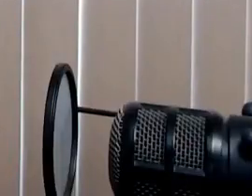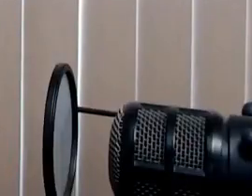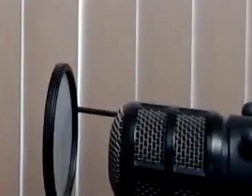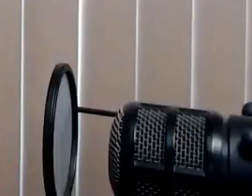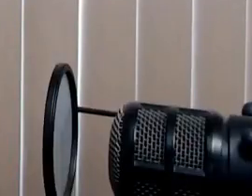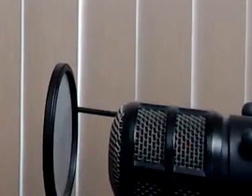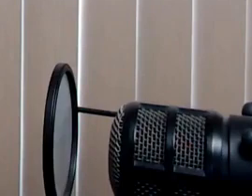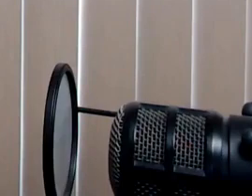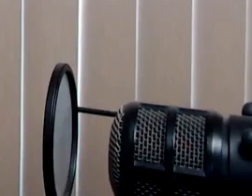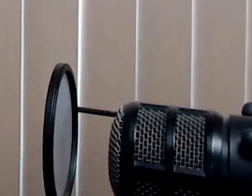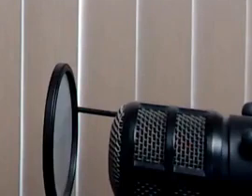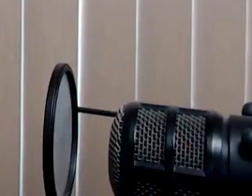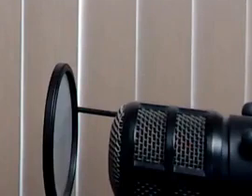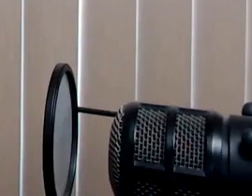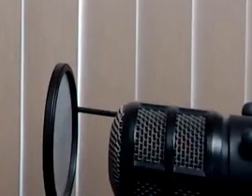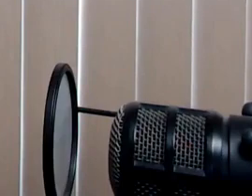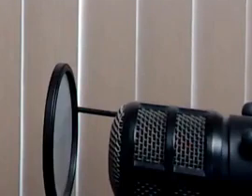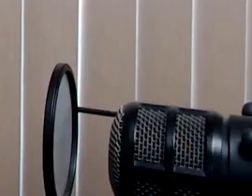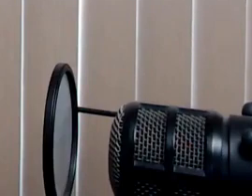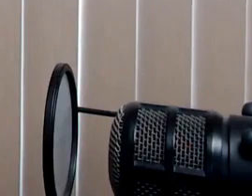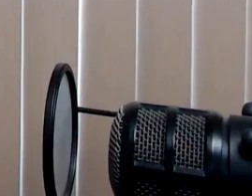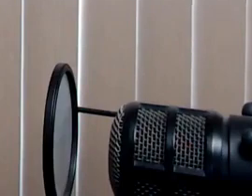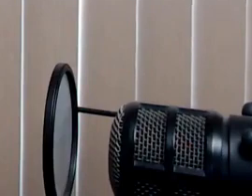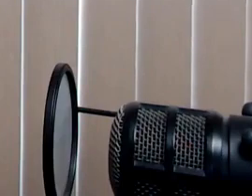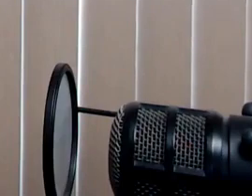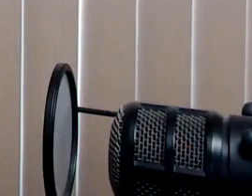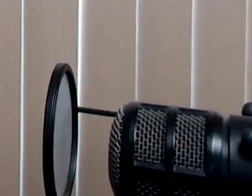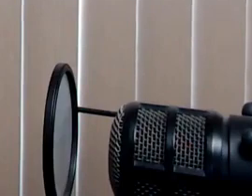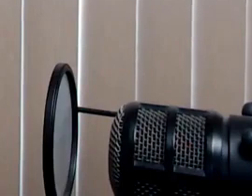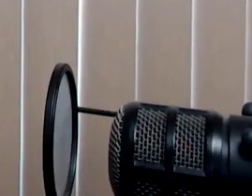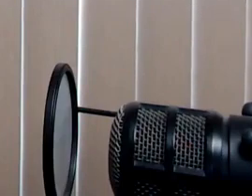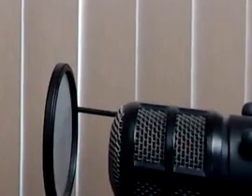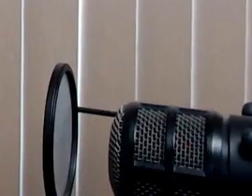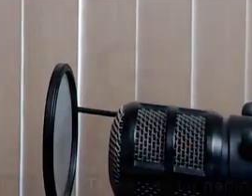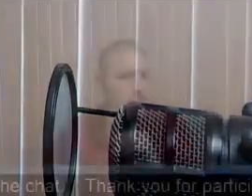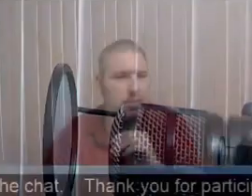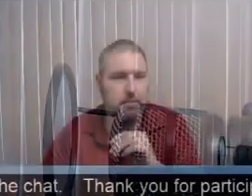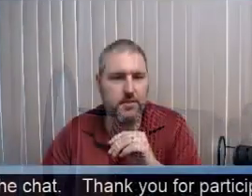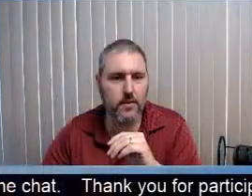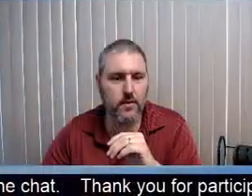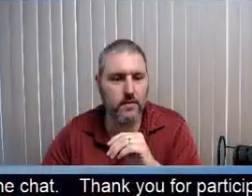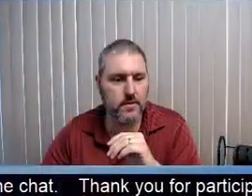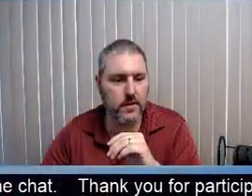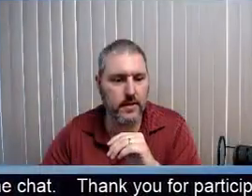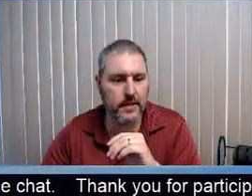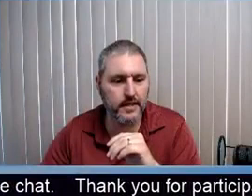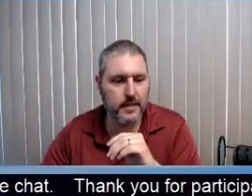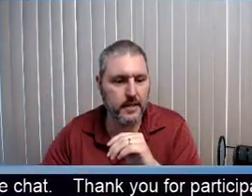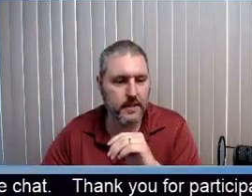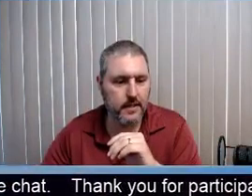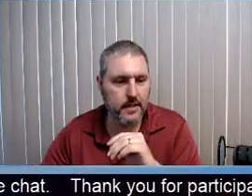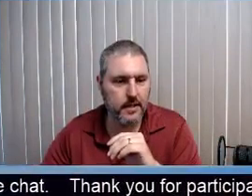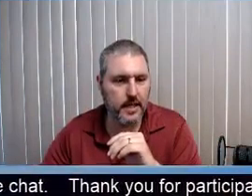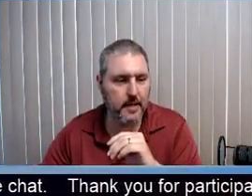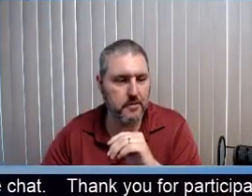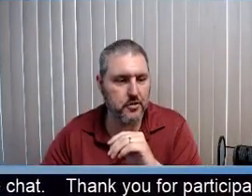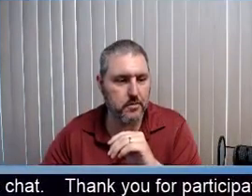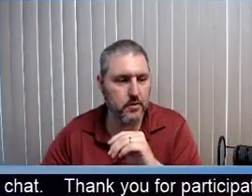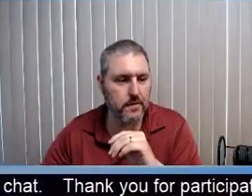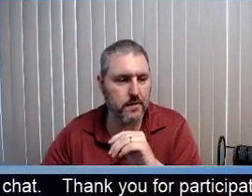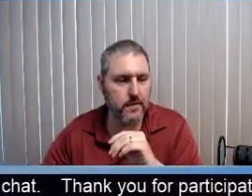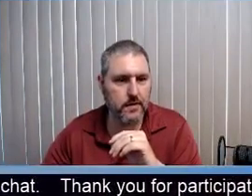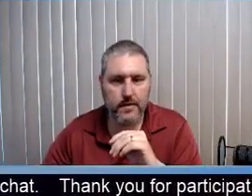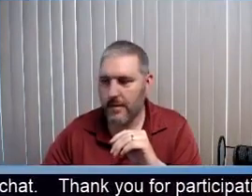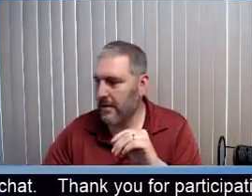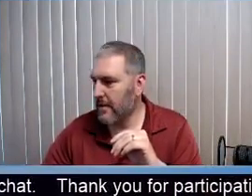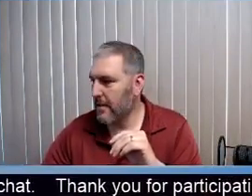Now watch this. Whoops, I'm sorry. You can't watch it. I transitioned it. Let me start over. Sorry. Amateur